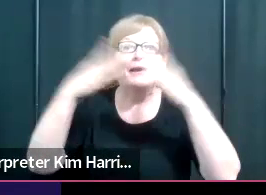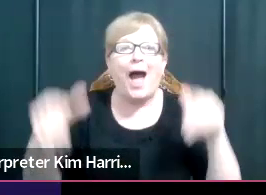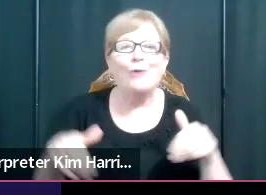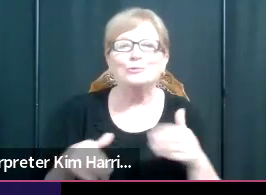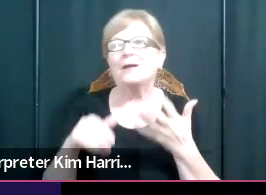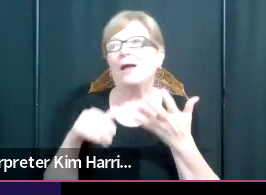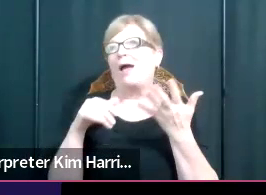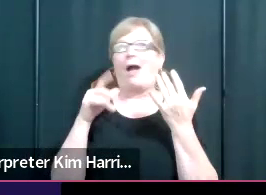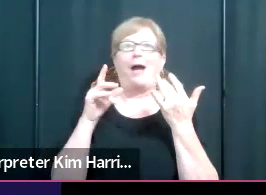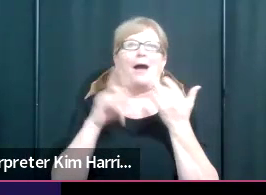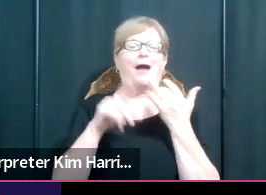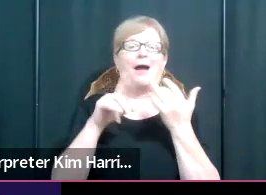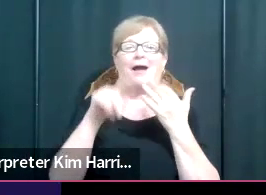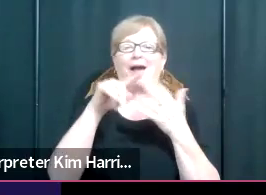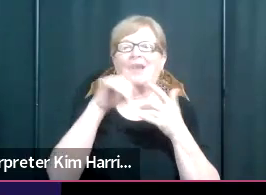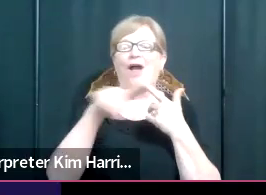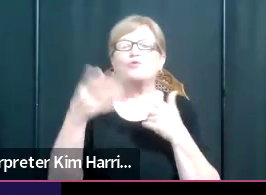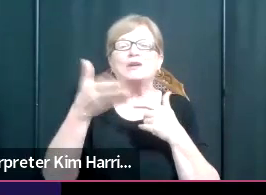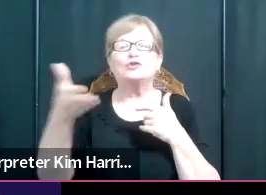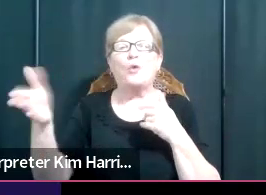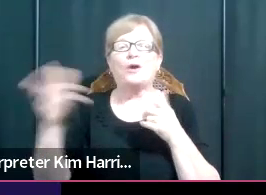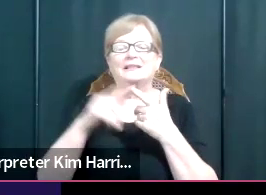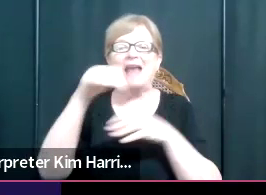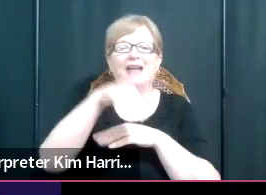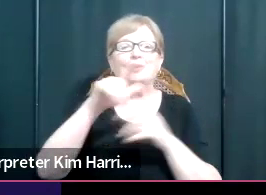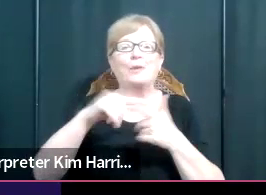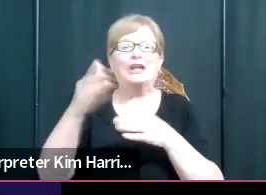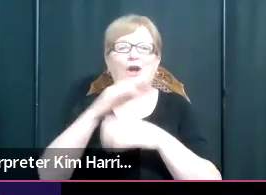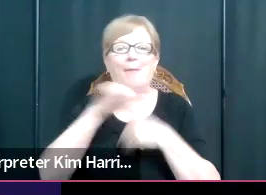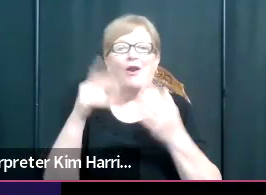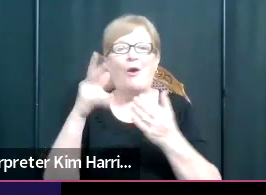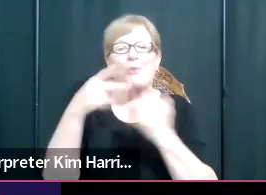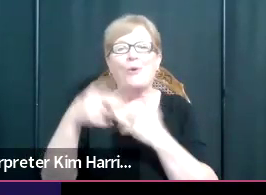and resource nights and things like that, so we can share about our program.